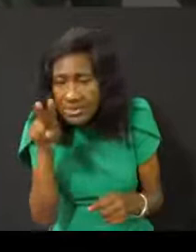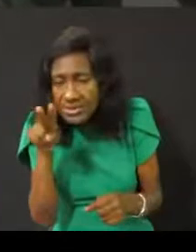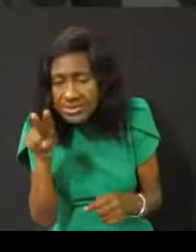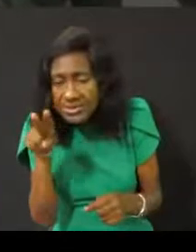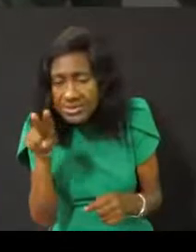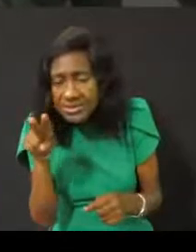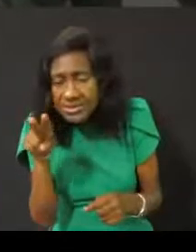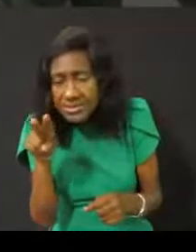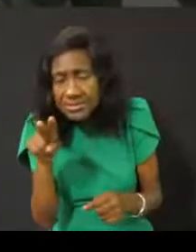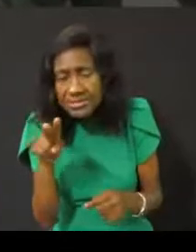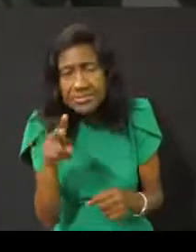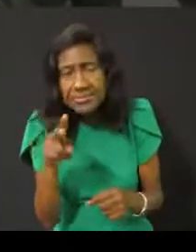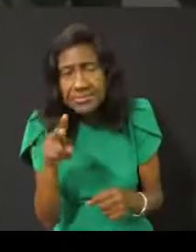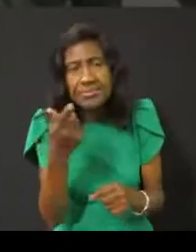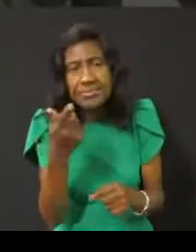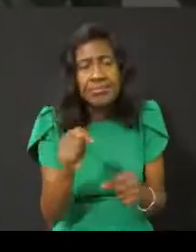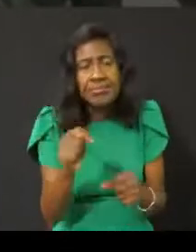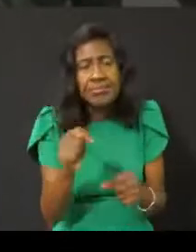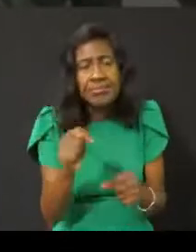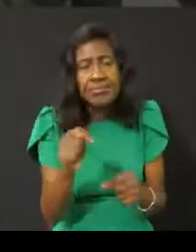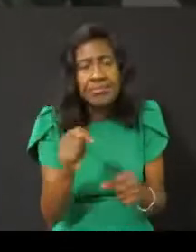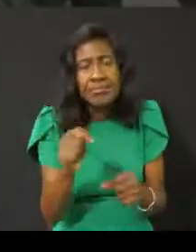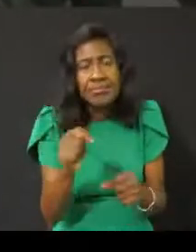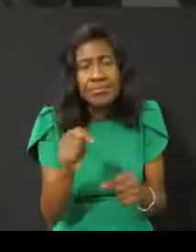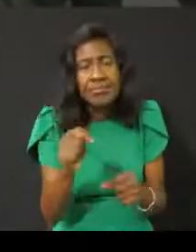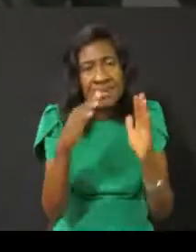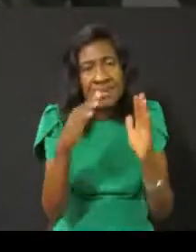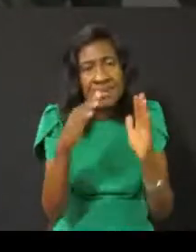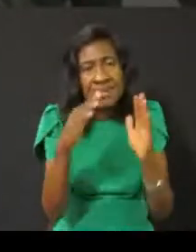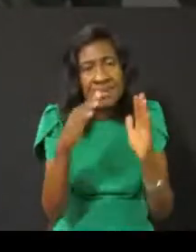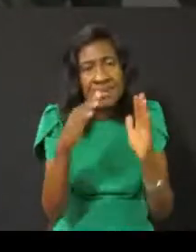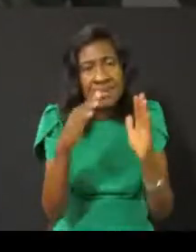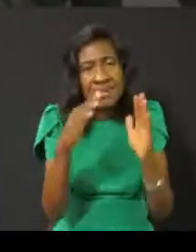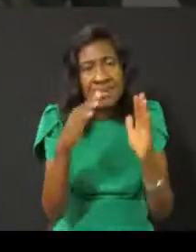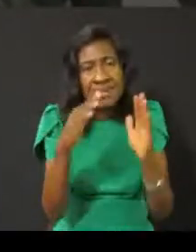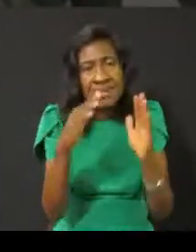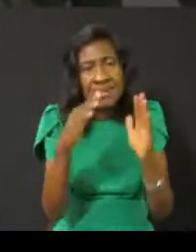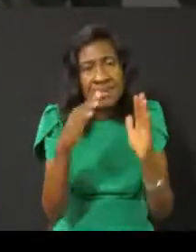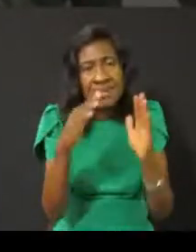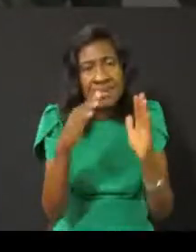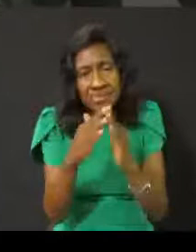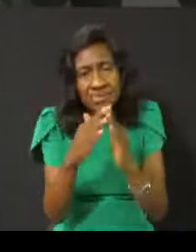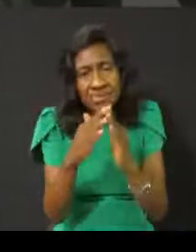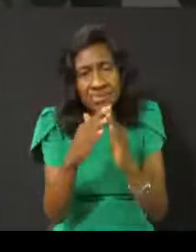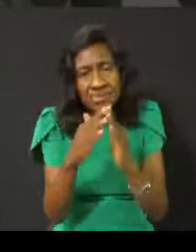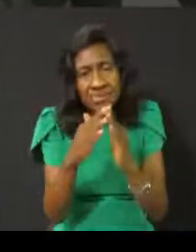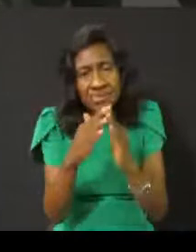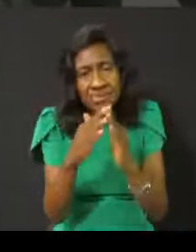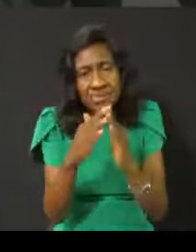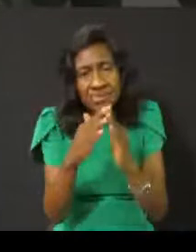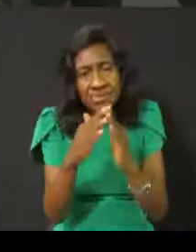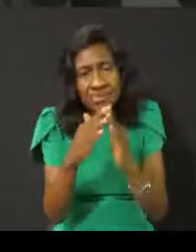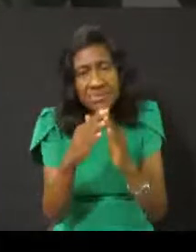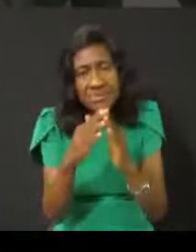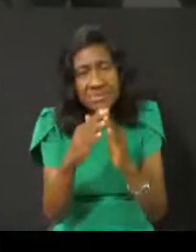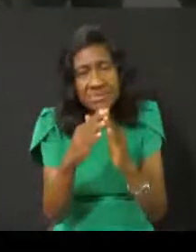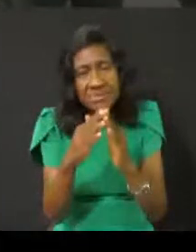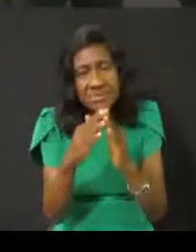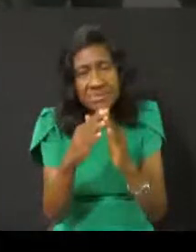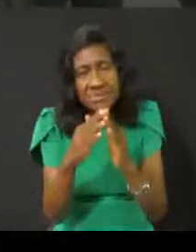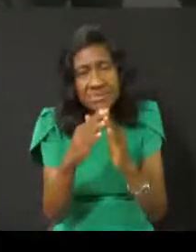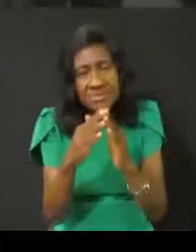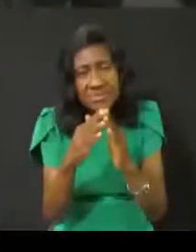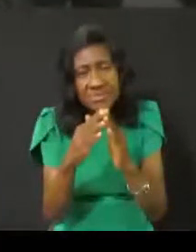that that close watching will no longer be required. As far as, for example,